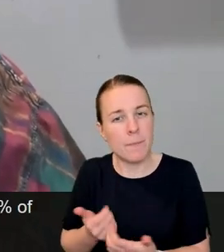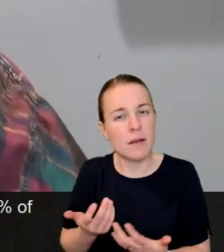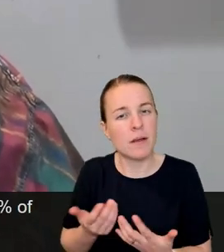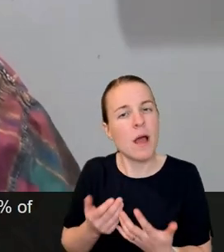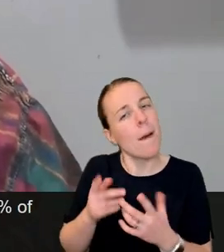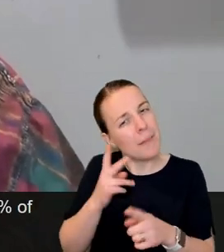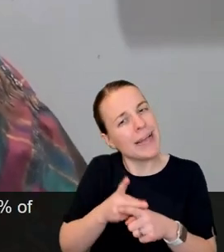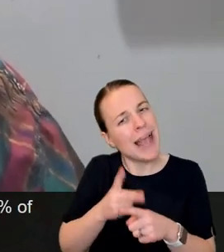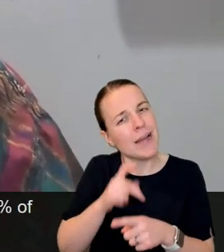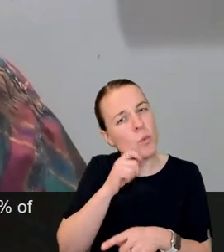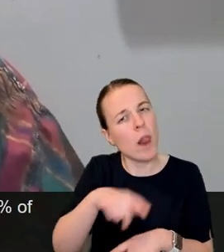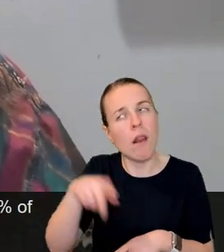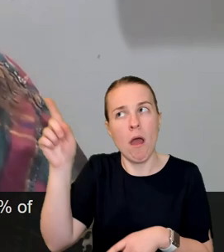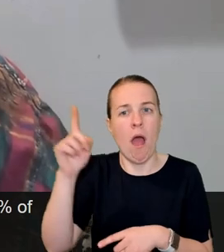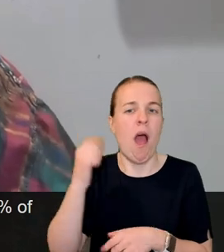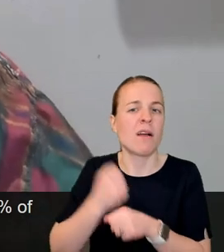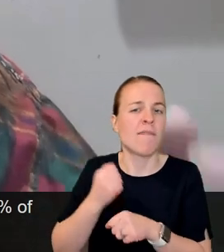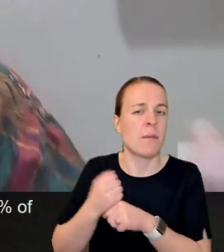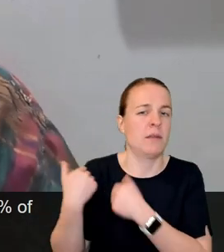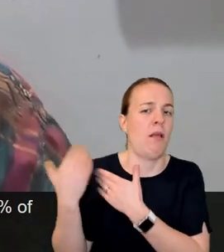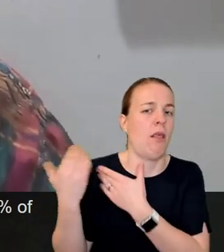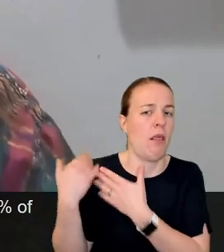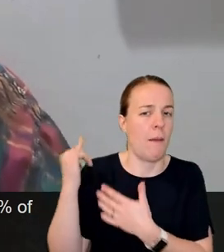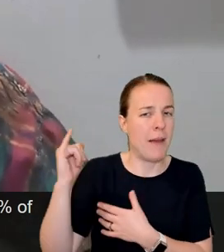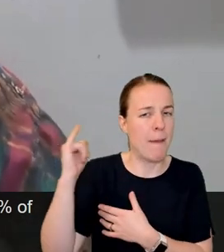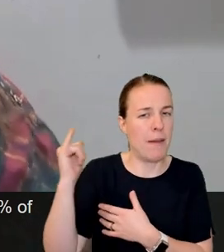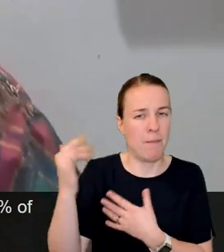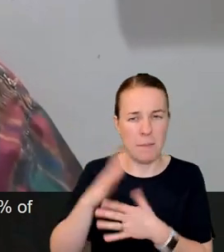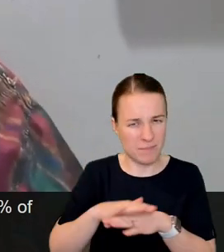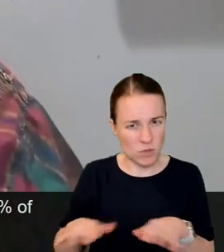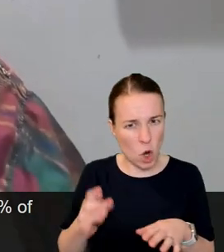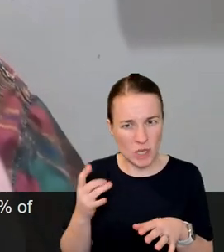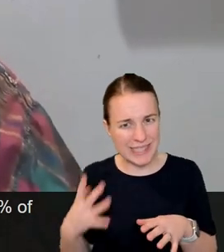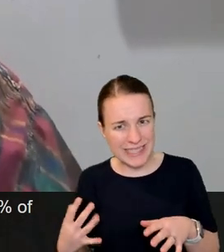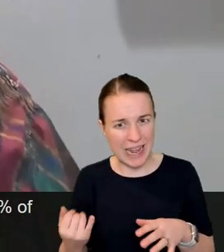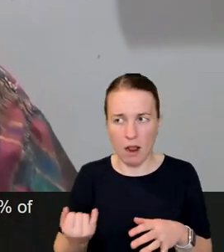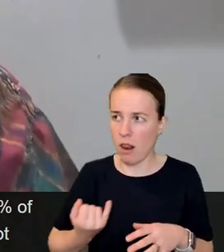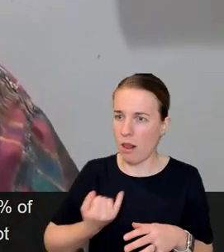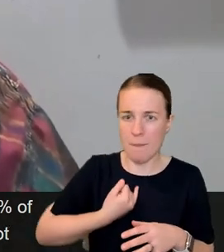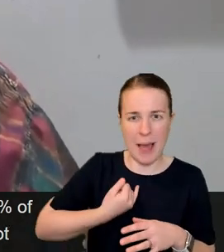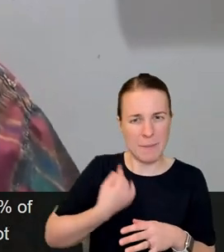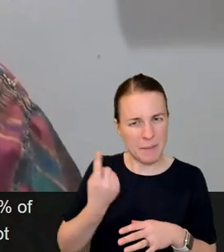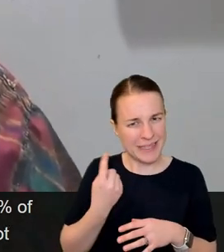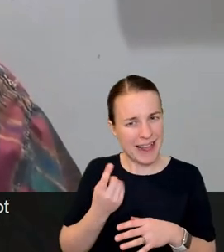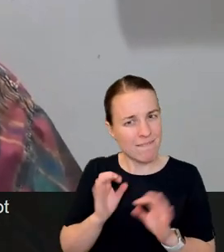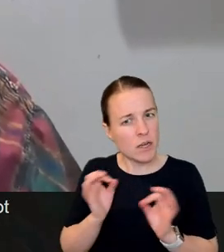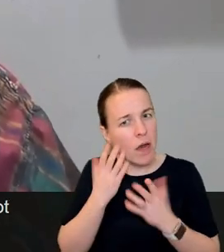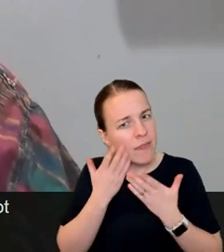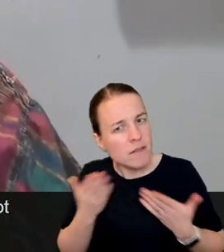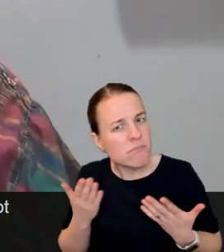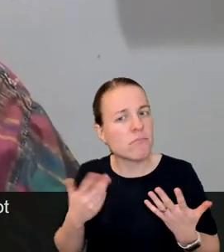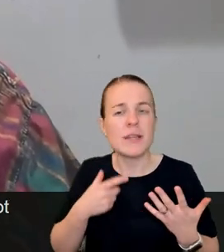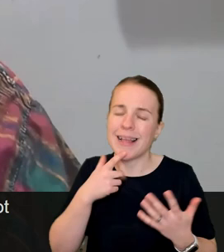government and not take a single bit of that blame, not take a single bit of humility in saying, yes, I can do better.